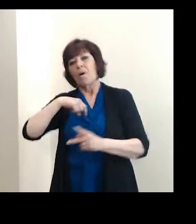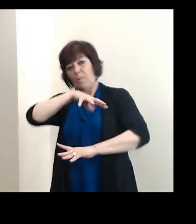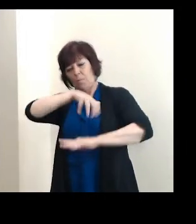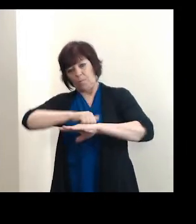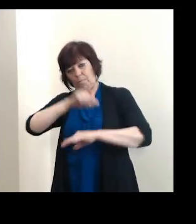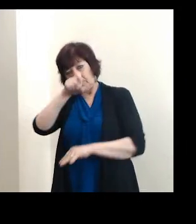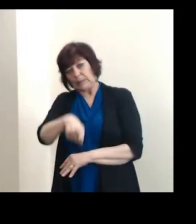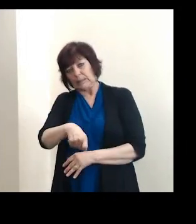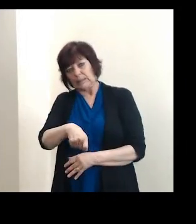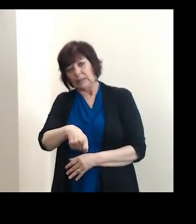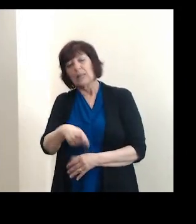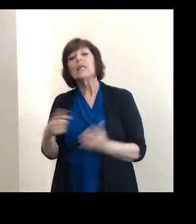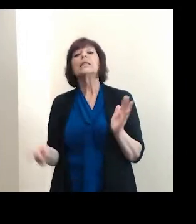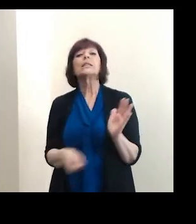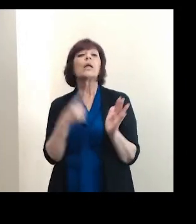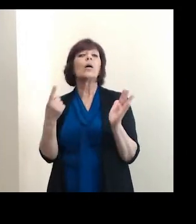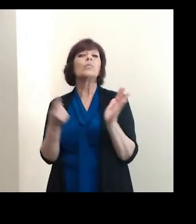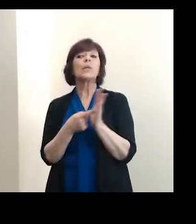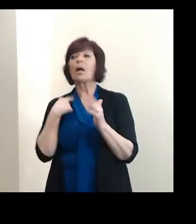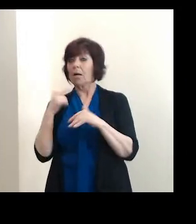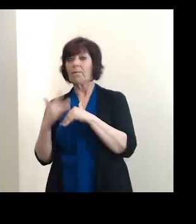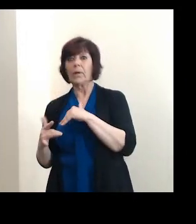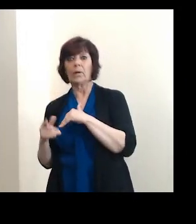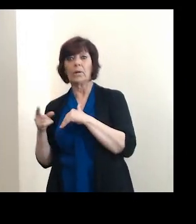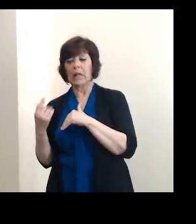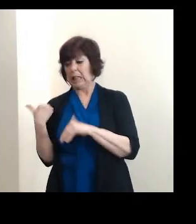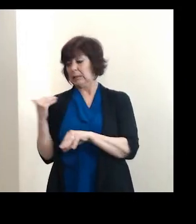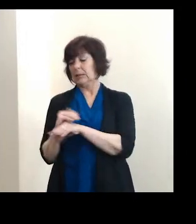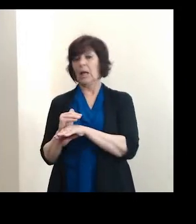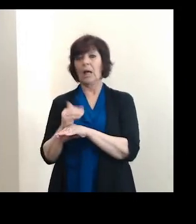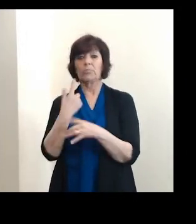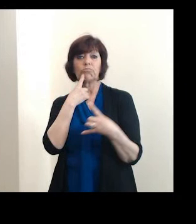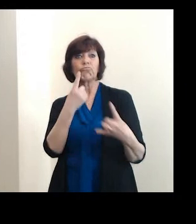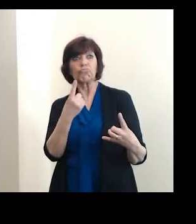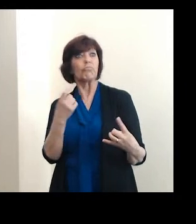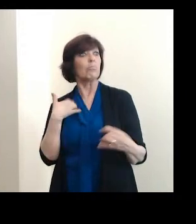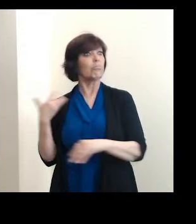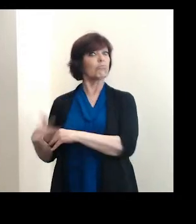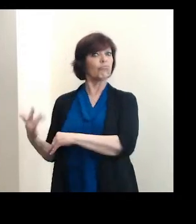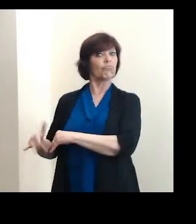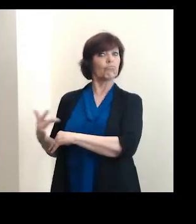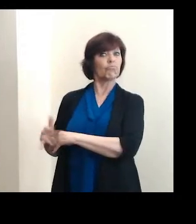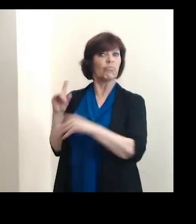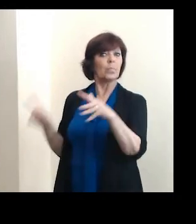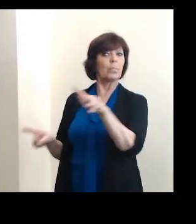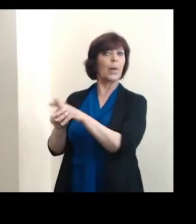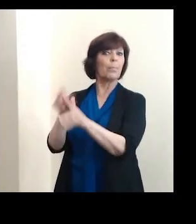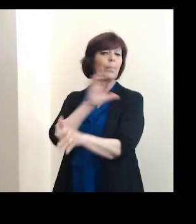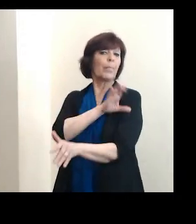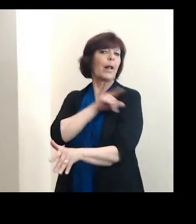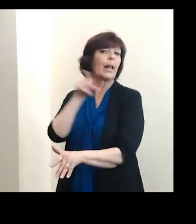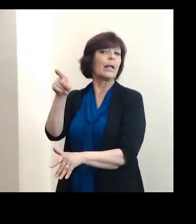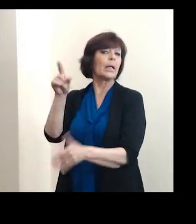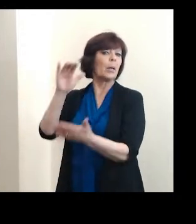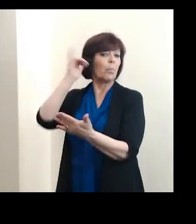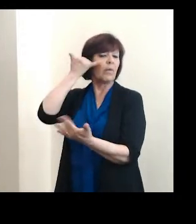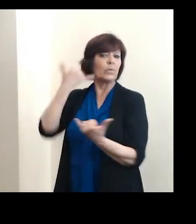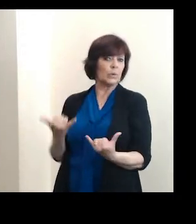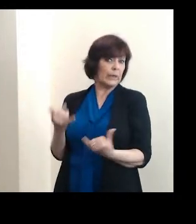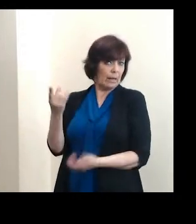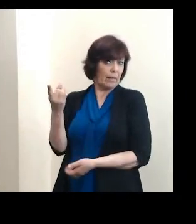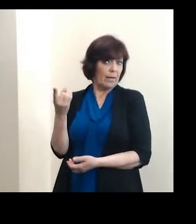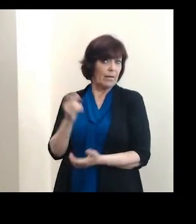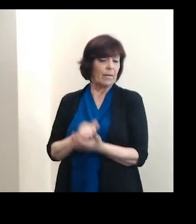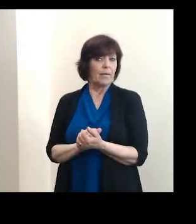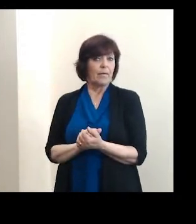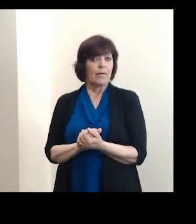only. Sometimes we have openings. Actually, last night we announced that there were openings for the pop-up clinic that we have in the city of Buffalo today at the Greater